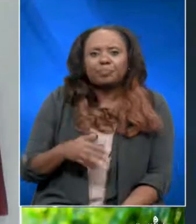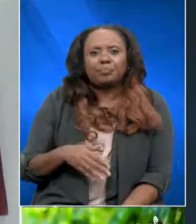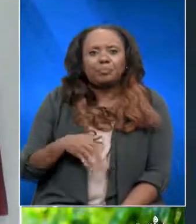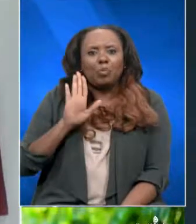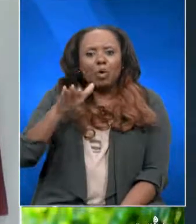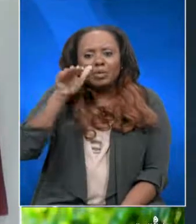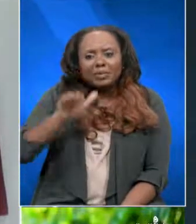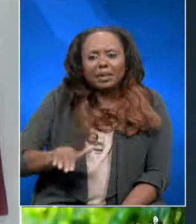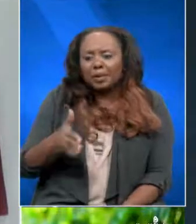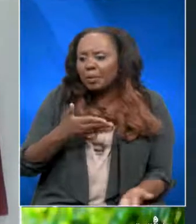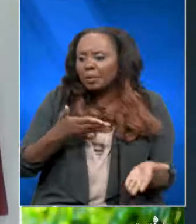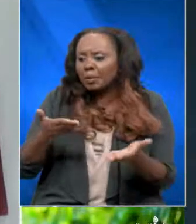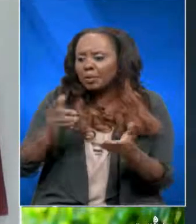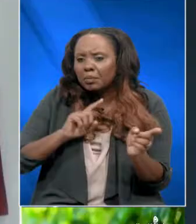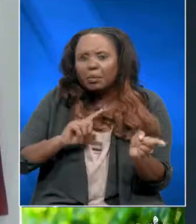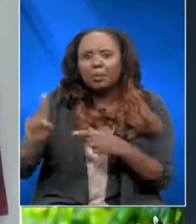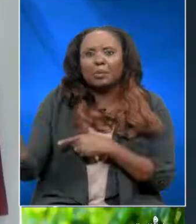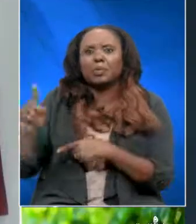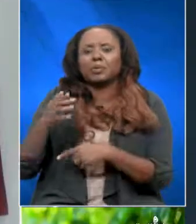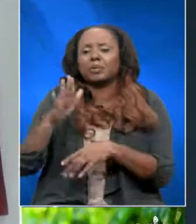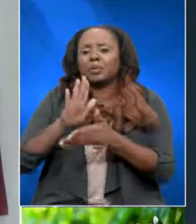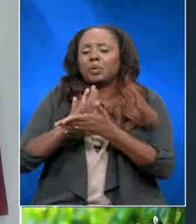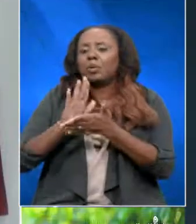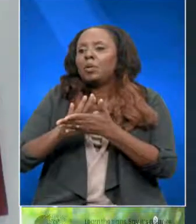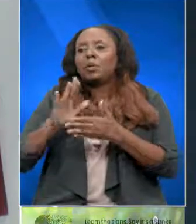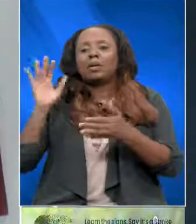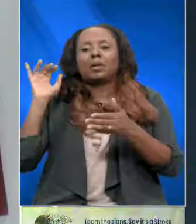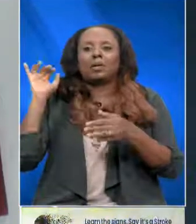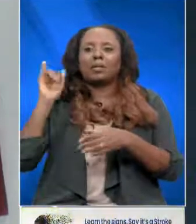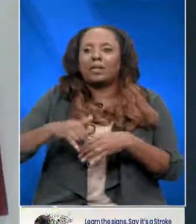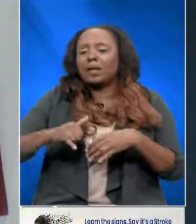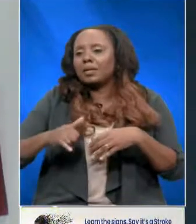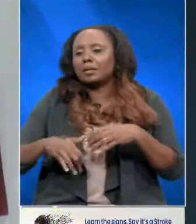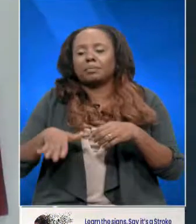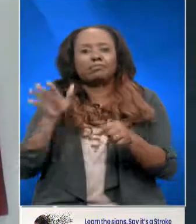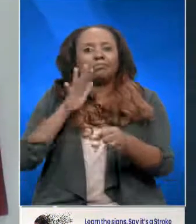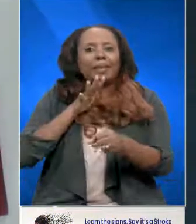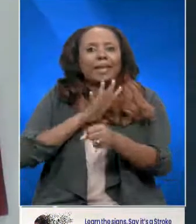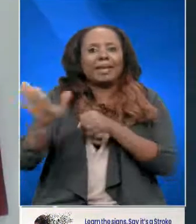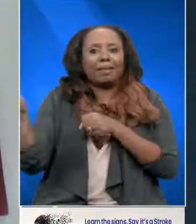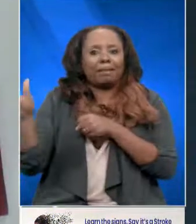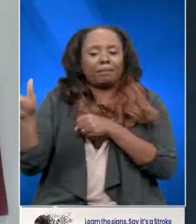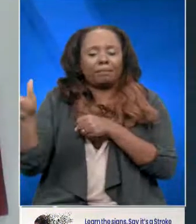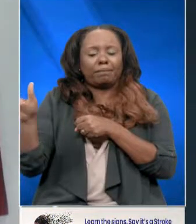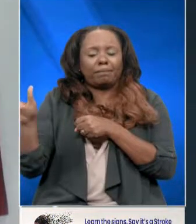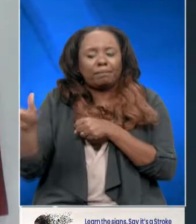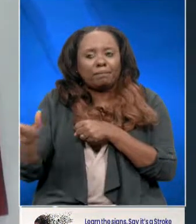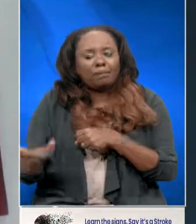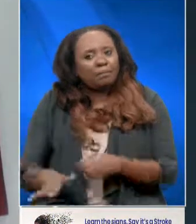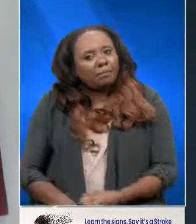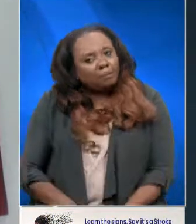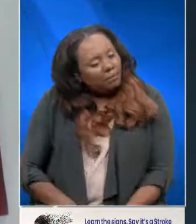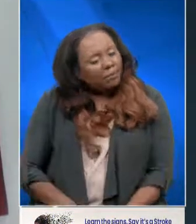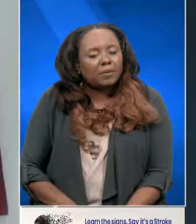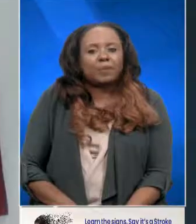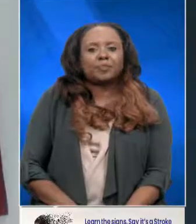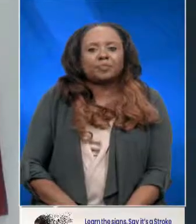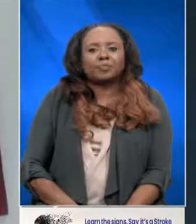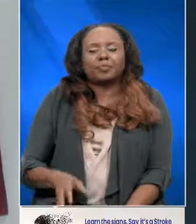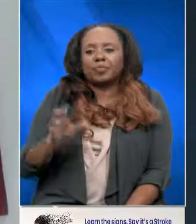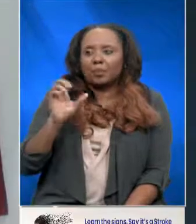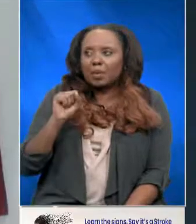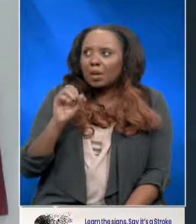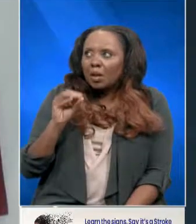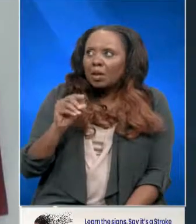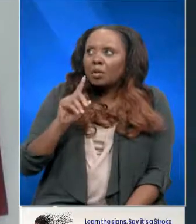school or whatever, you've exceeded that maximum. So it's very easy for us to go above that 6 teaspoons of sugar a day in